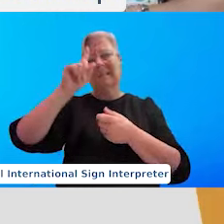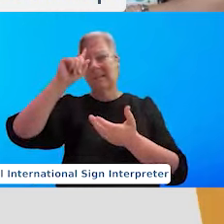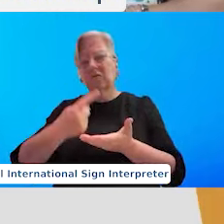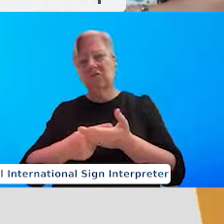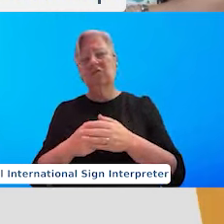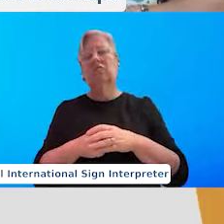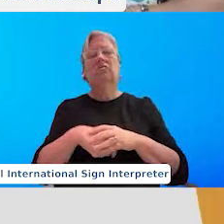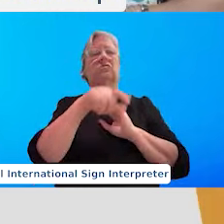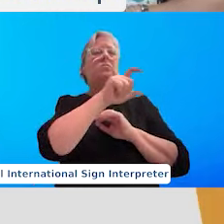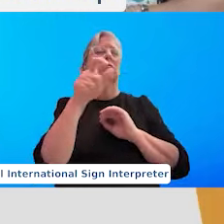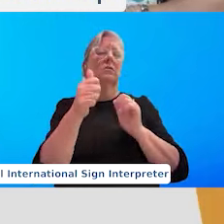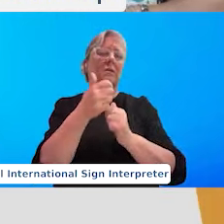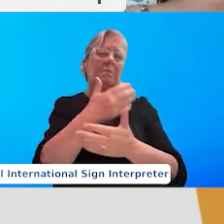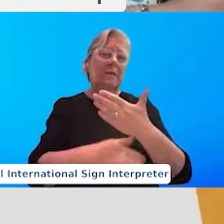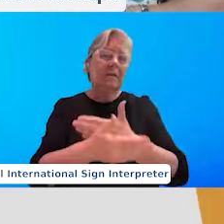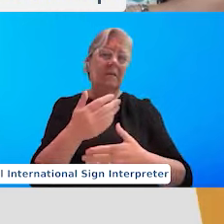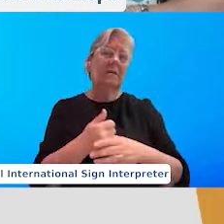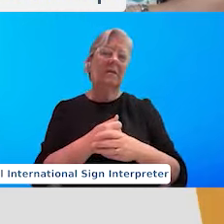When we raise awareness